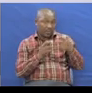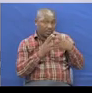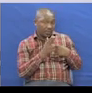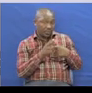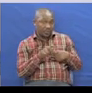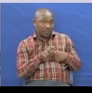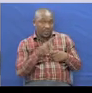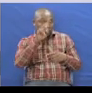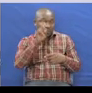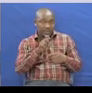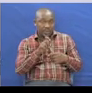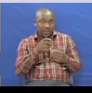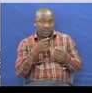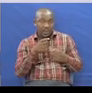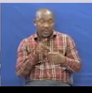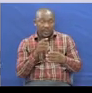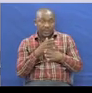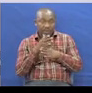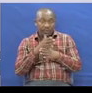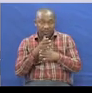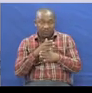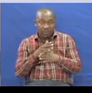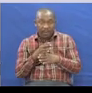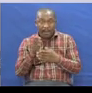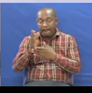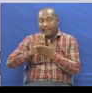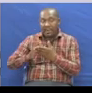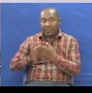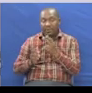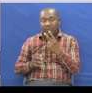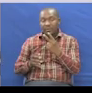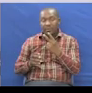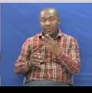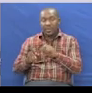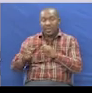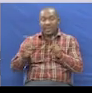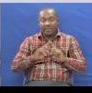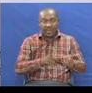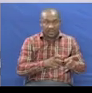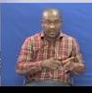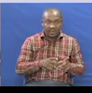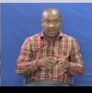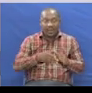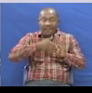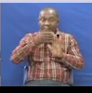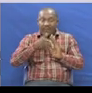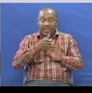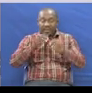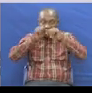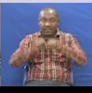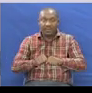which involves a part of difference of 2 squares, what you will have to do, first you will have to